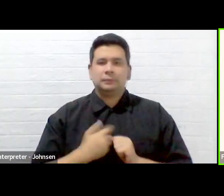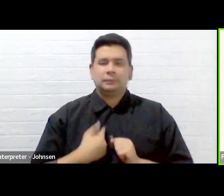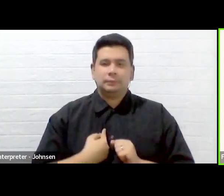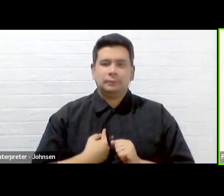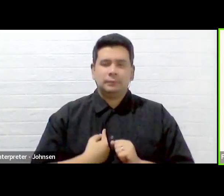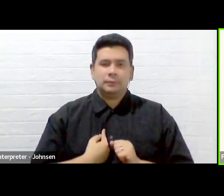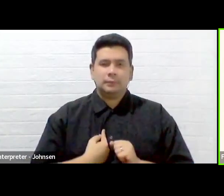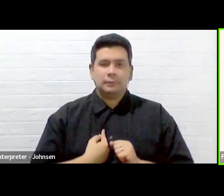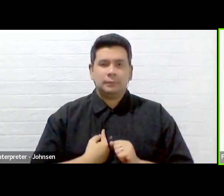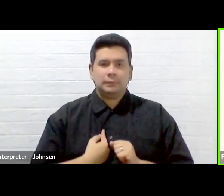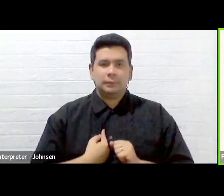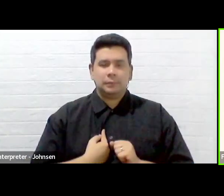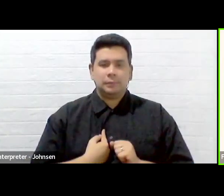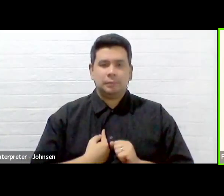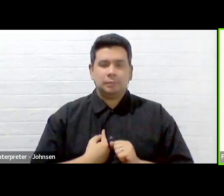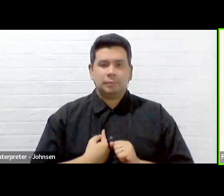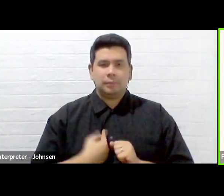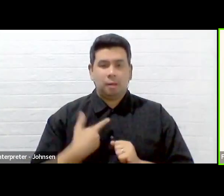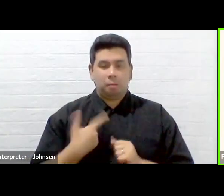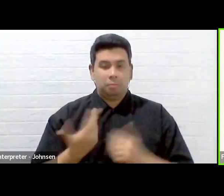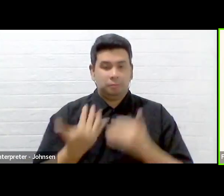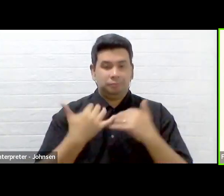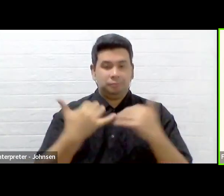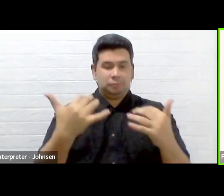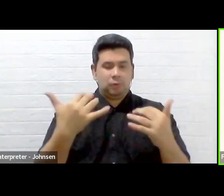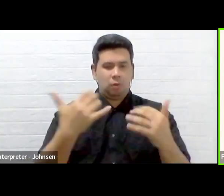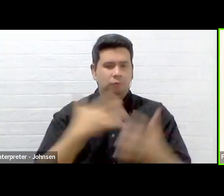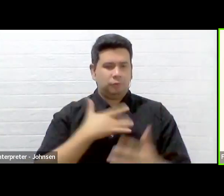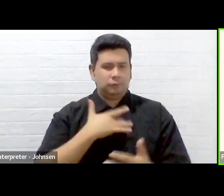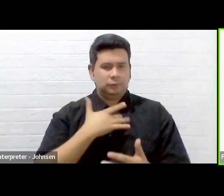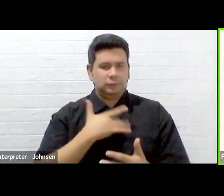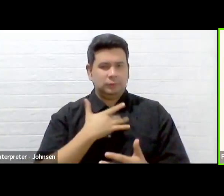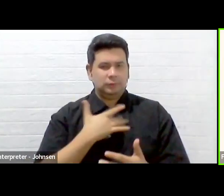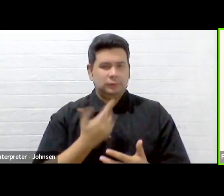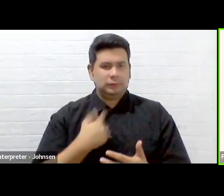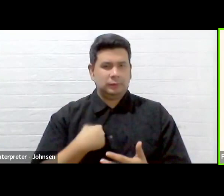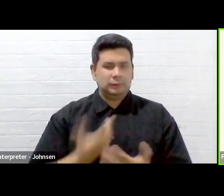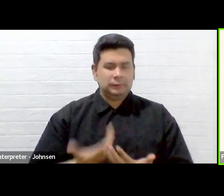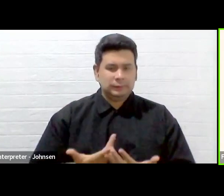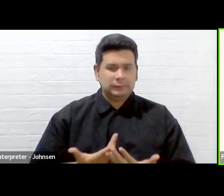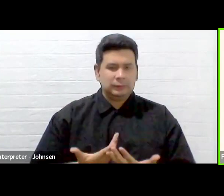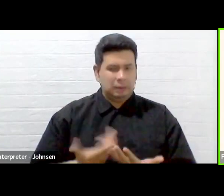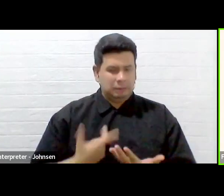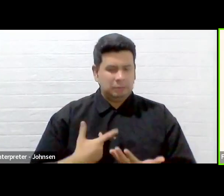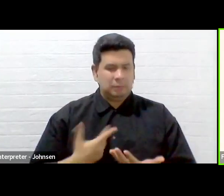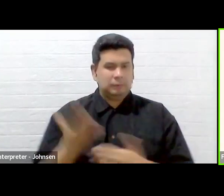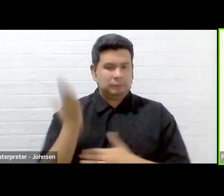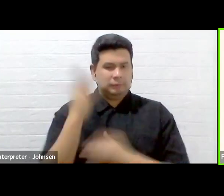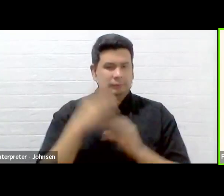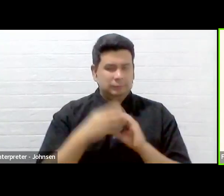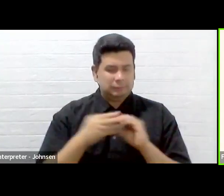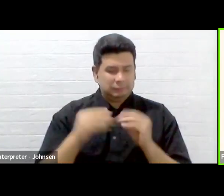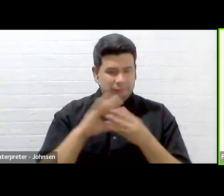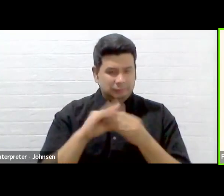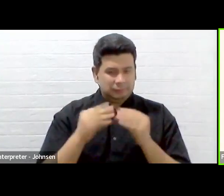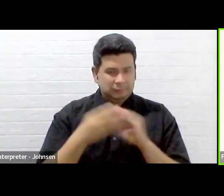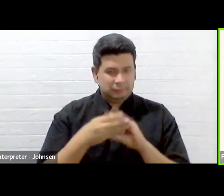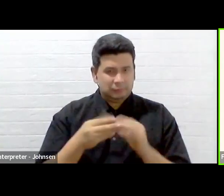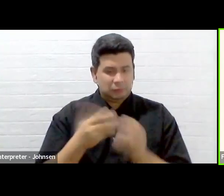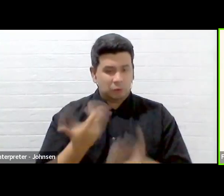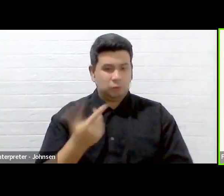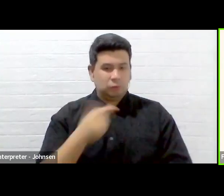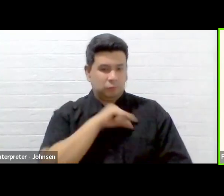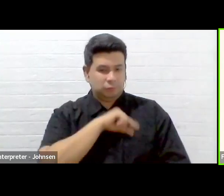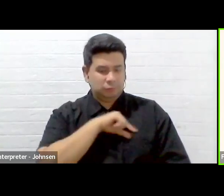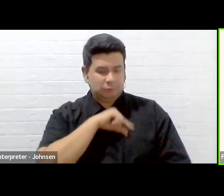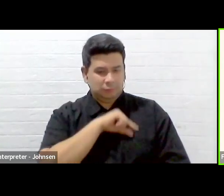an audience like this, I always feel insecure whether my quantitative or my qualitative